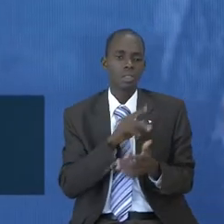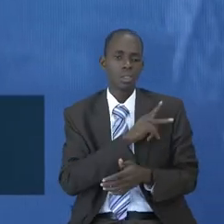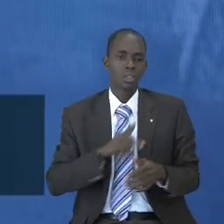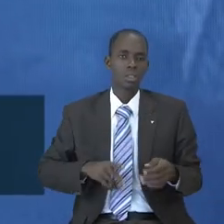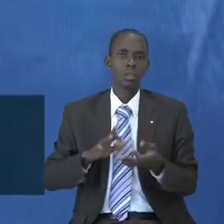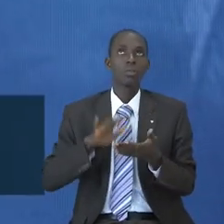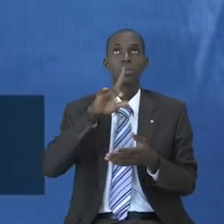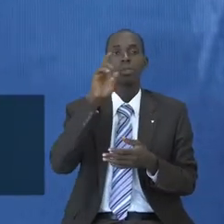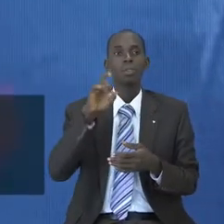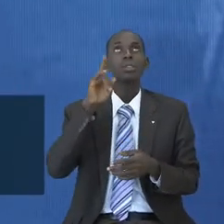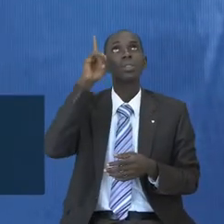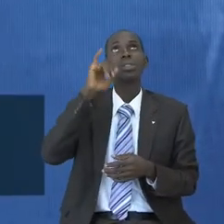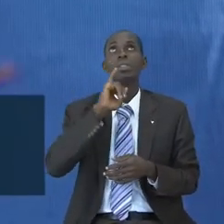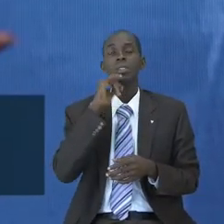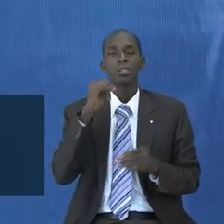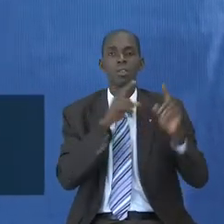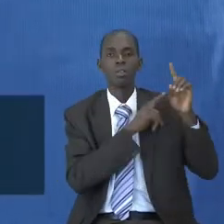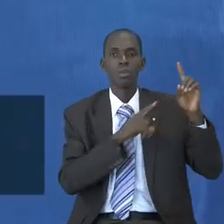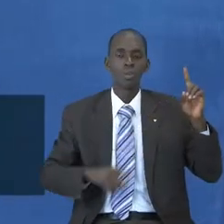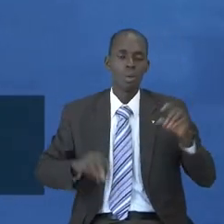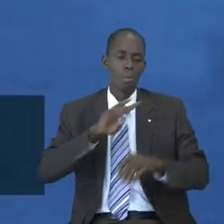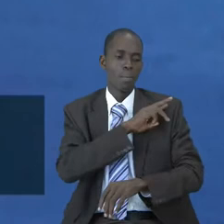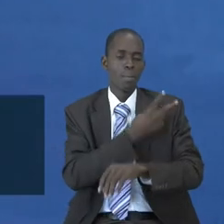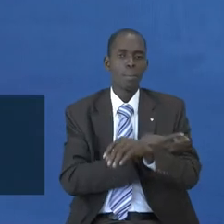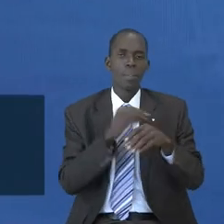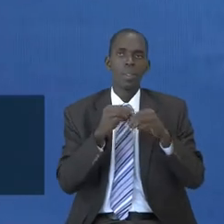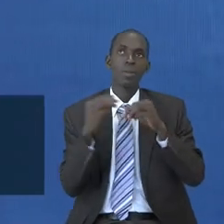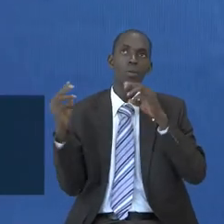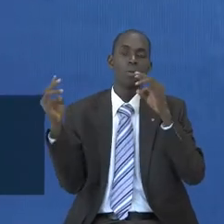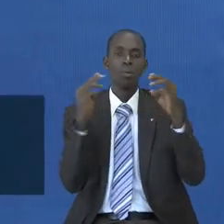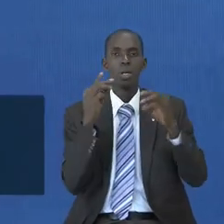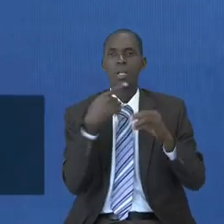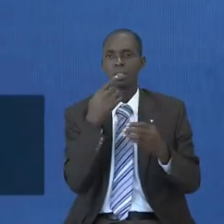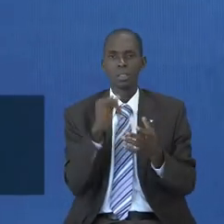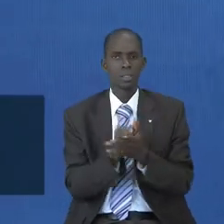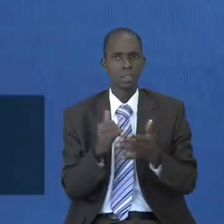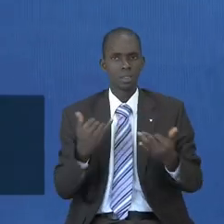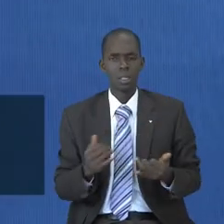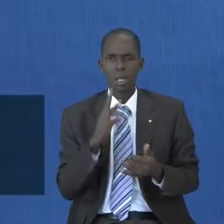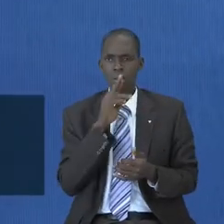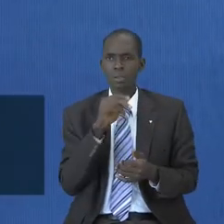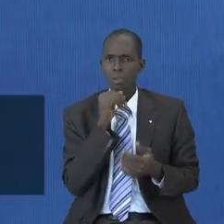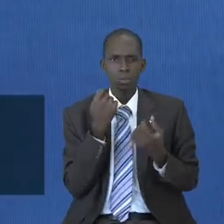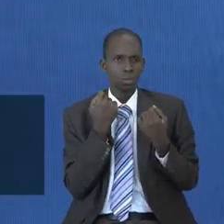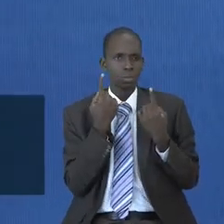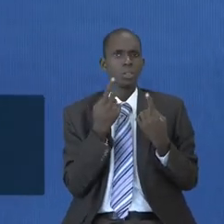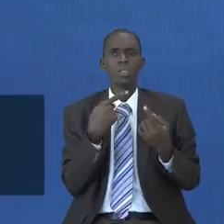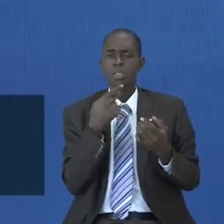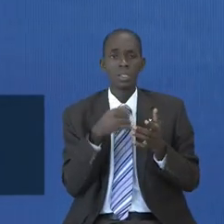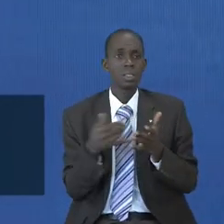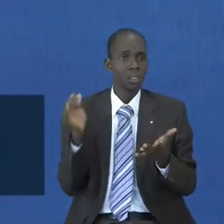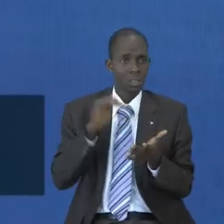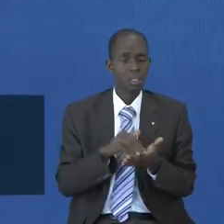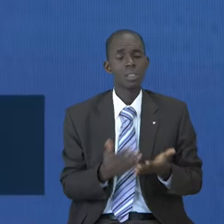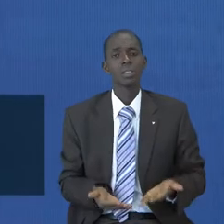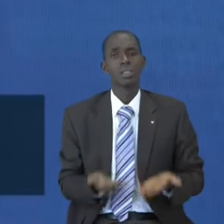the Lord mighty in battle. And then he comes in. Are you not surprised? He said the second time again, lift up